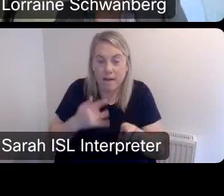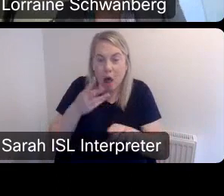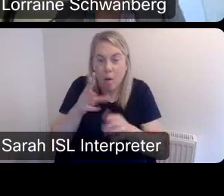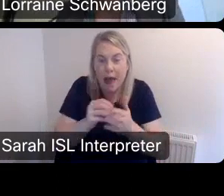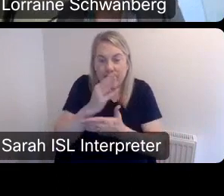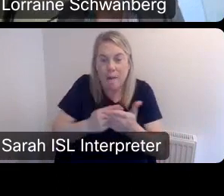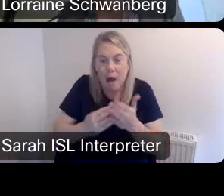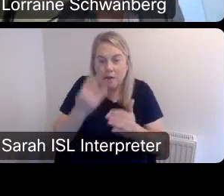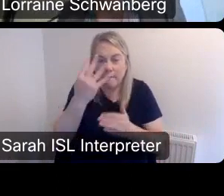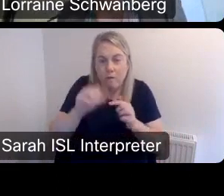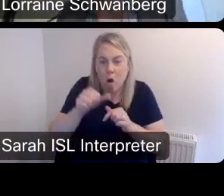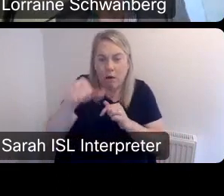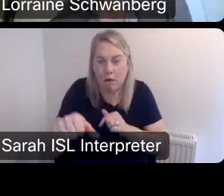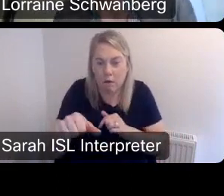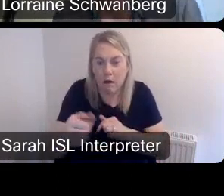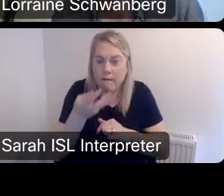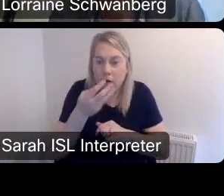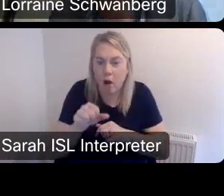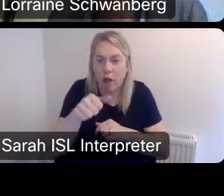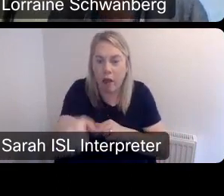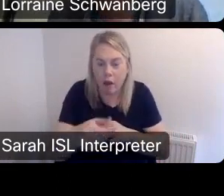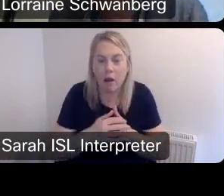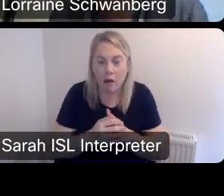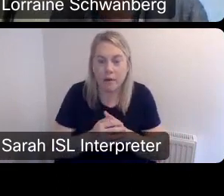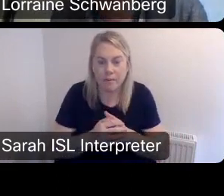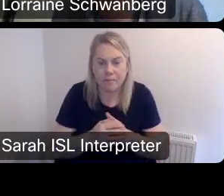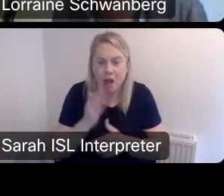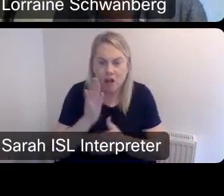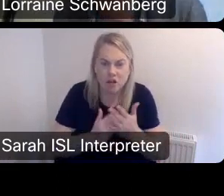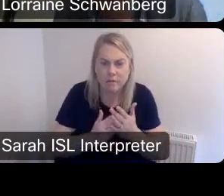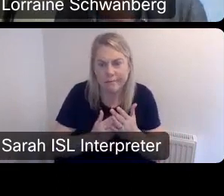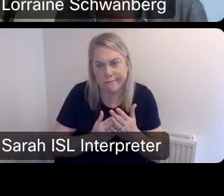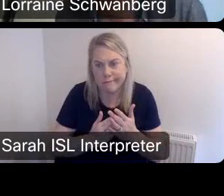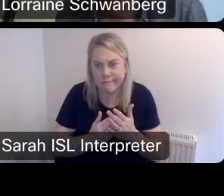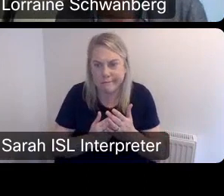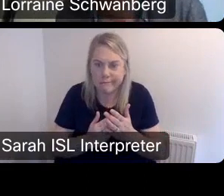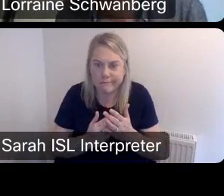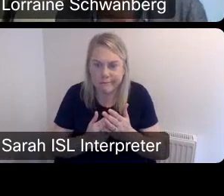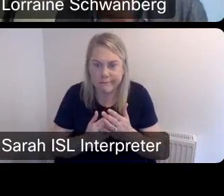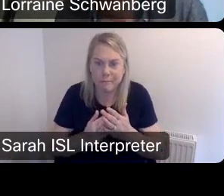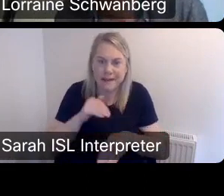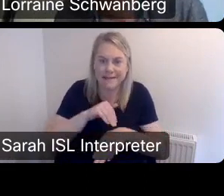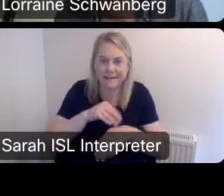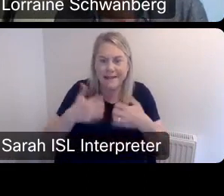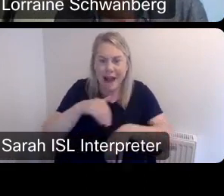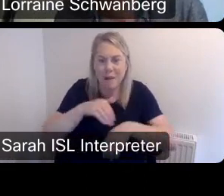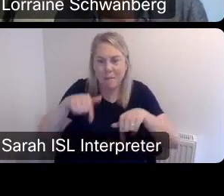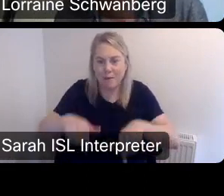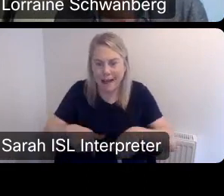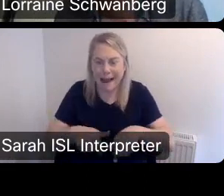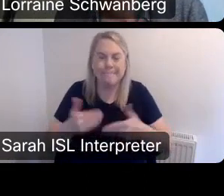4 to this, given some of our slight challenges today, and obviously we do want to touch on the maternity ones